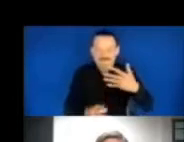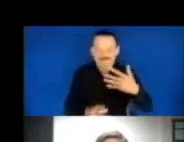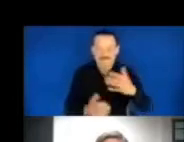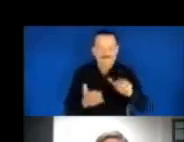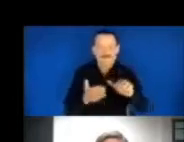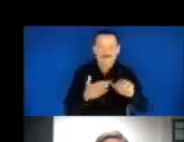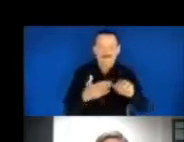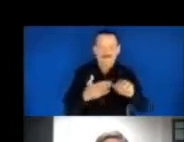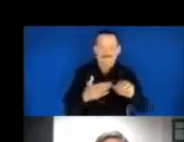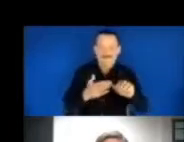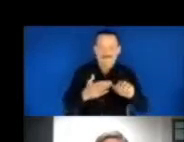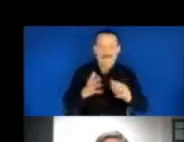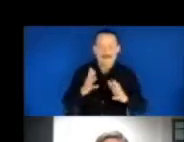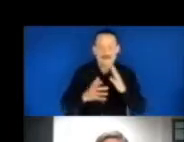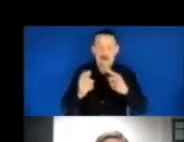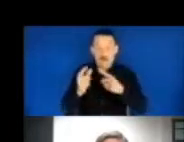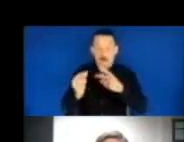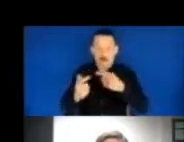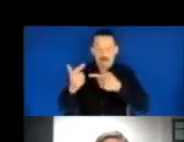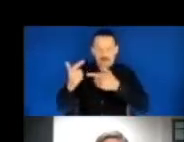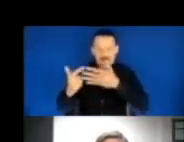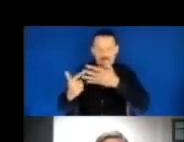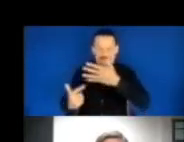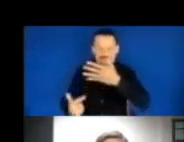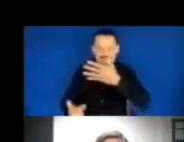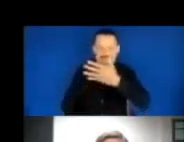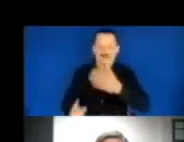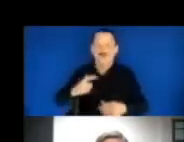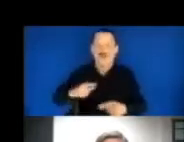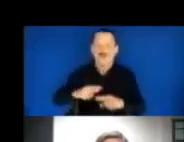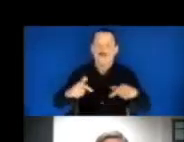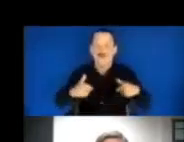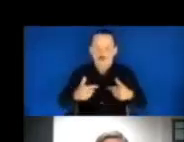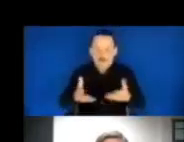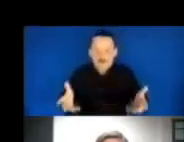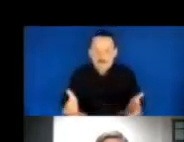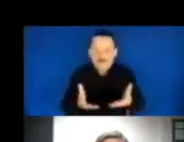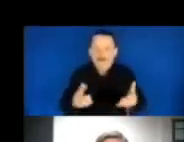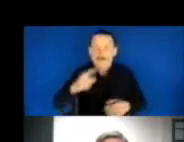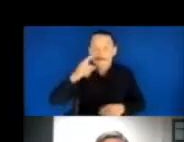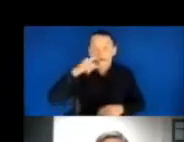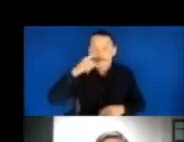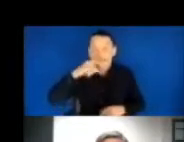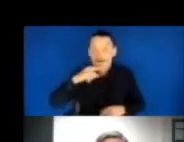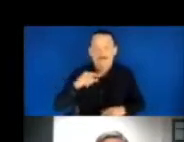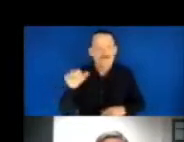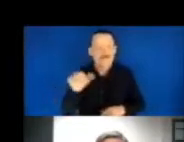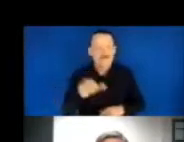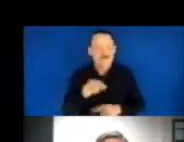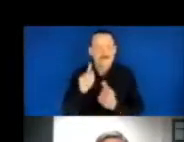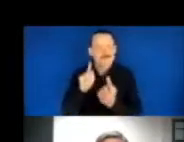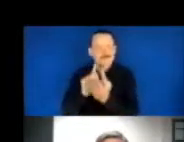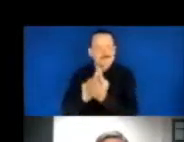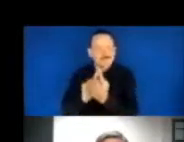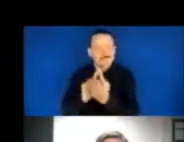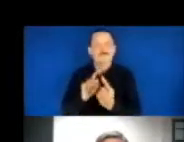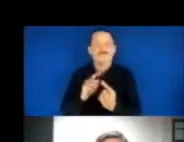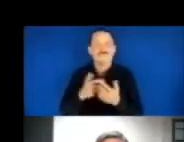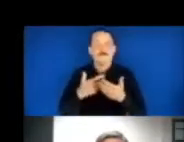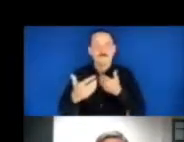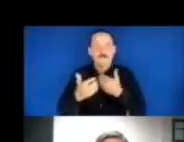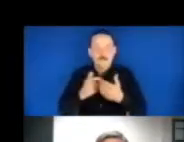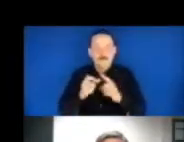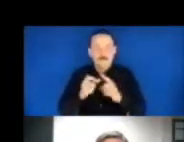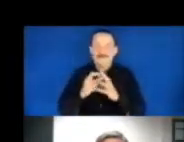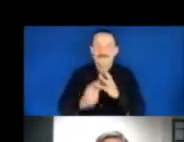we strongly encourage students to speak with the university's disability staff, because they can give you the